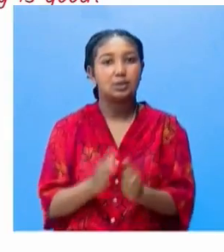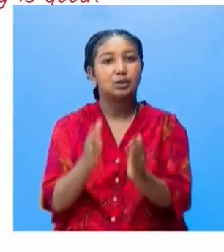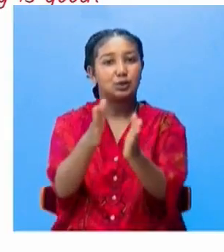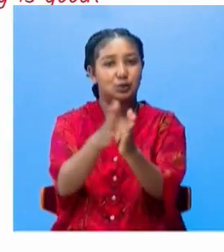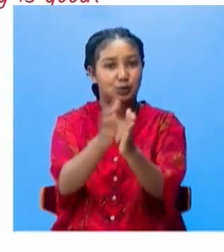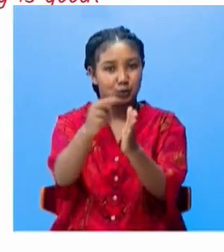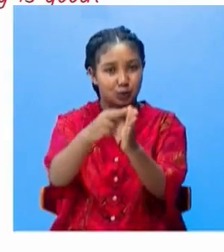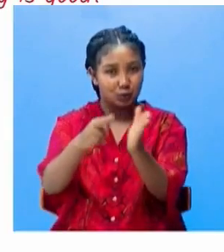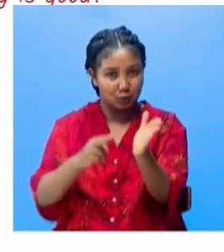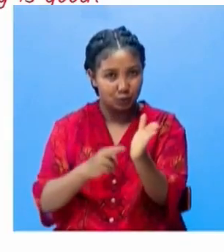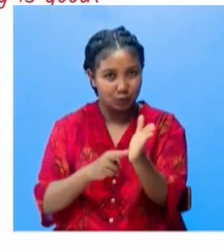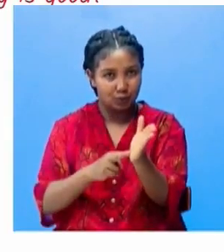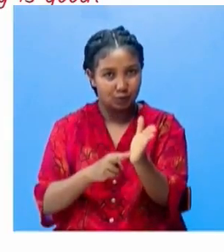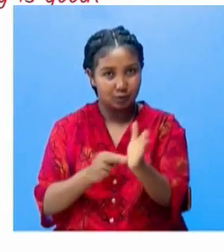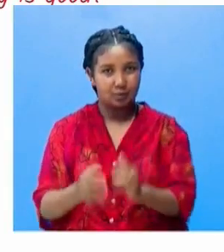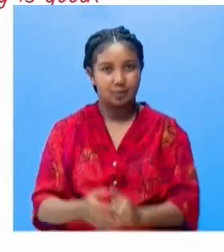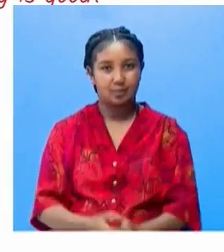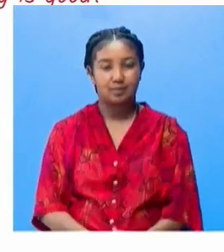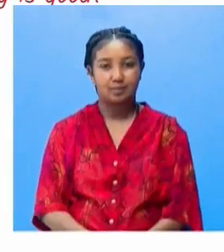school rule